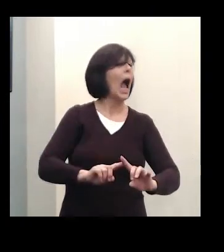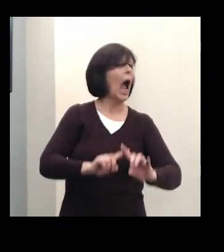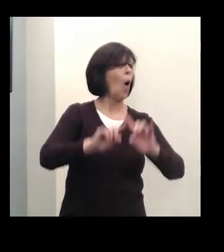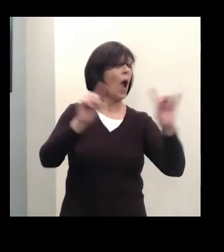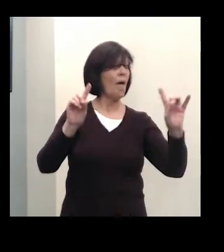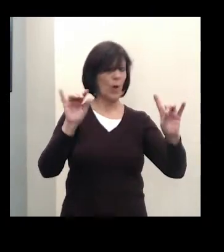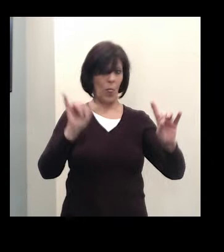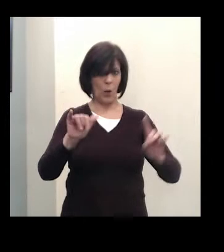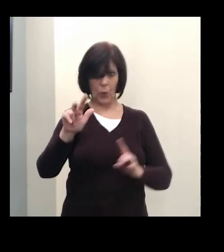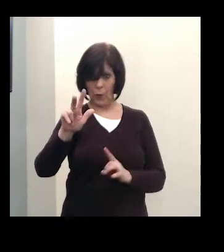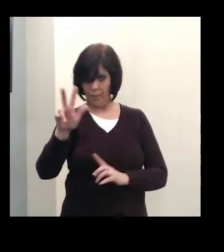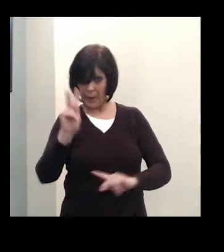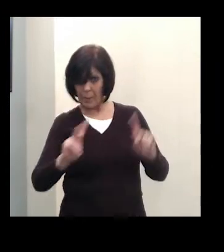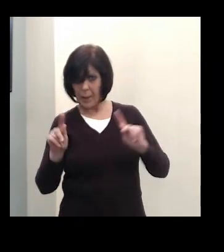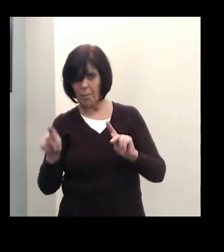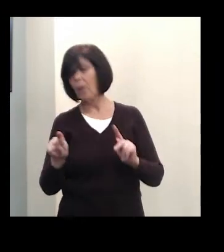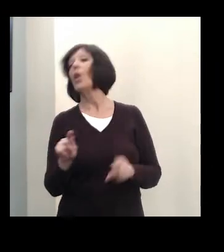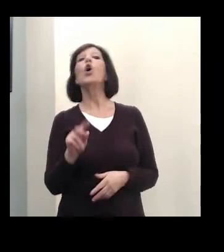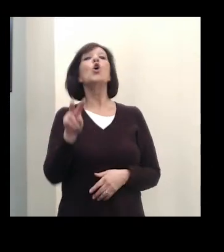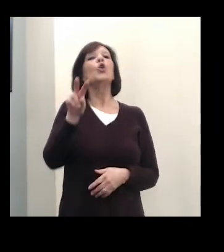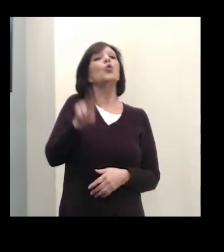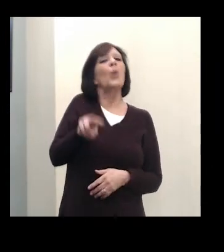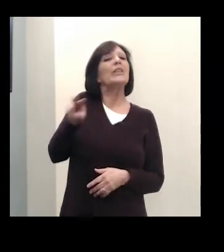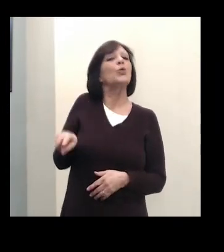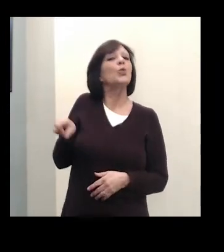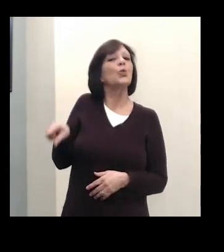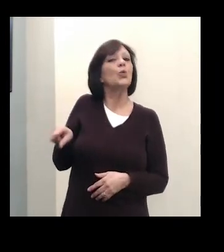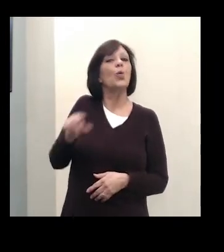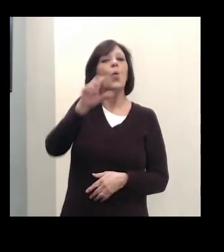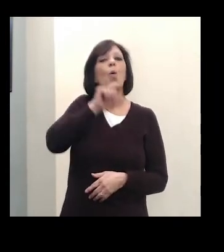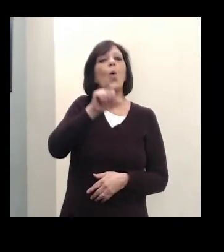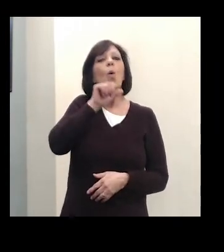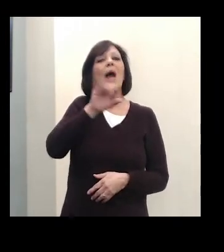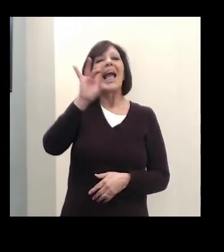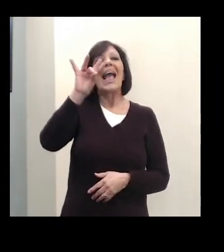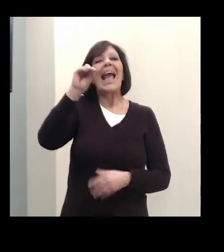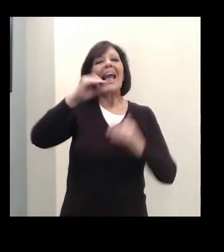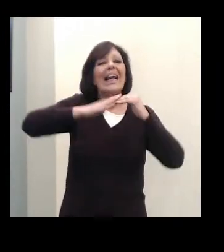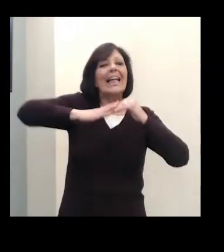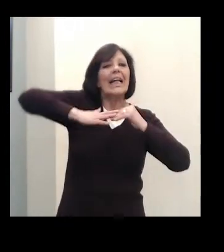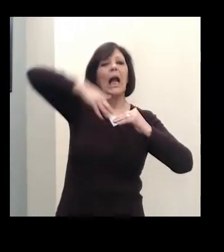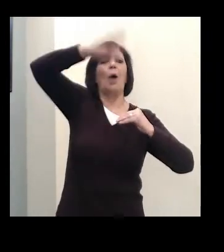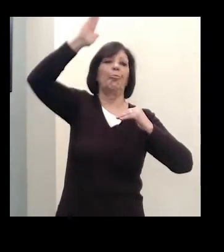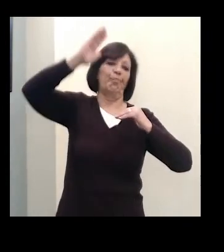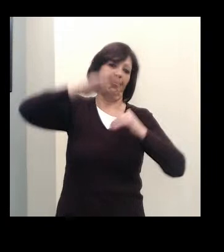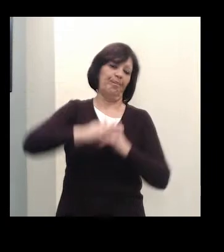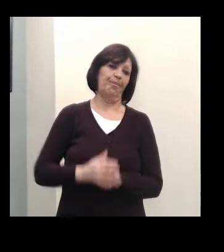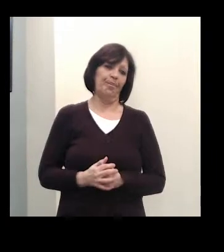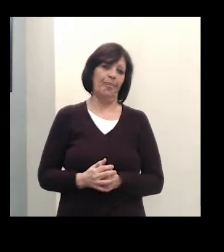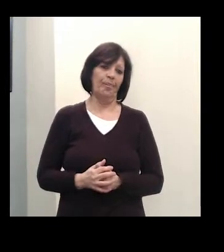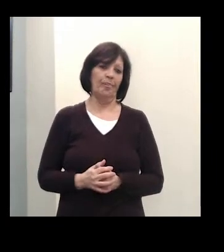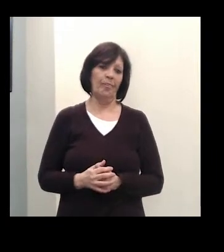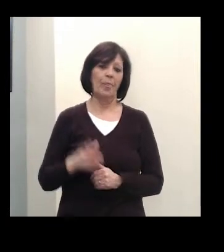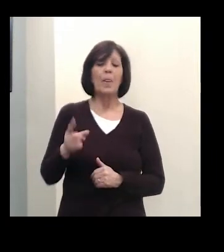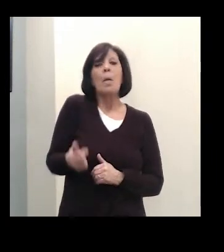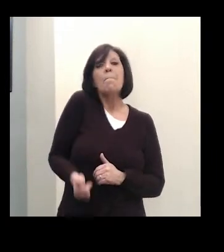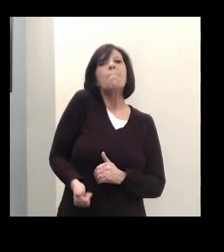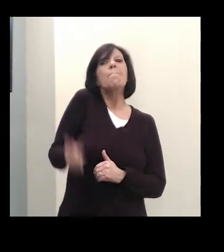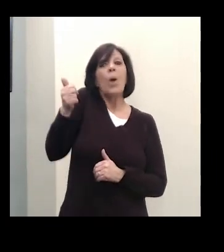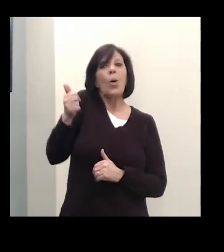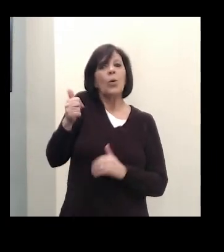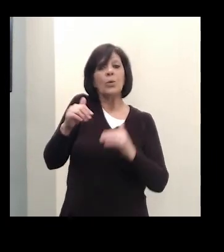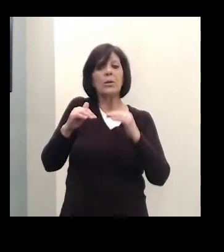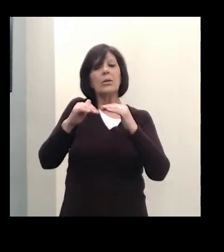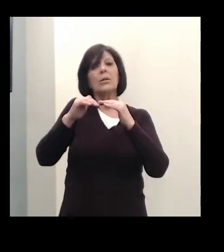35 individuals, 22 of those were age 80 or older, and the vast majority of the rest of them were